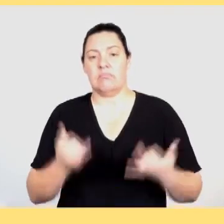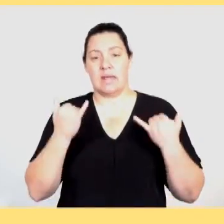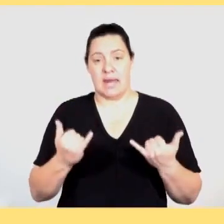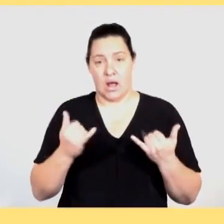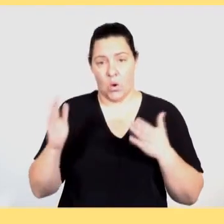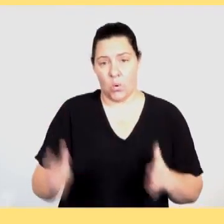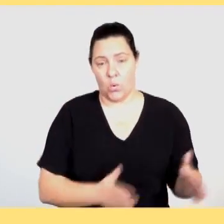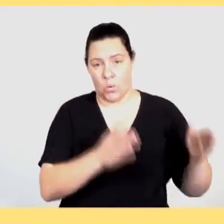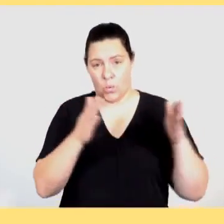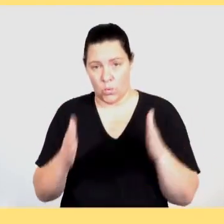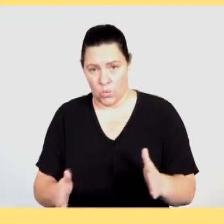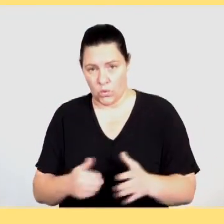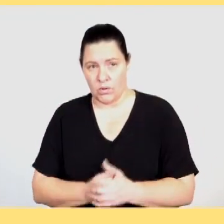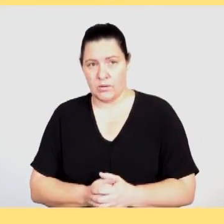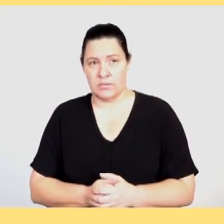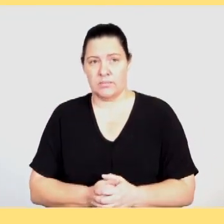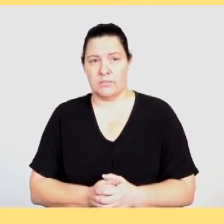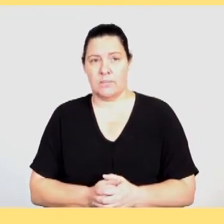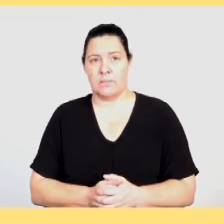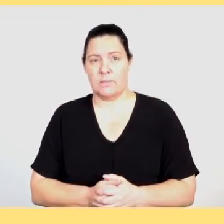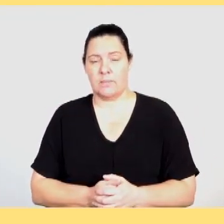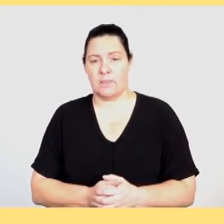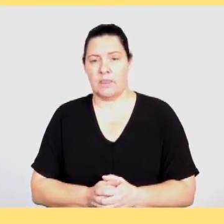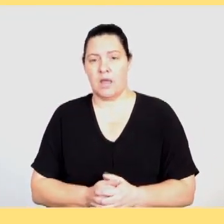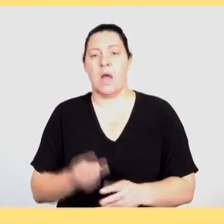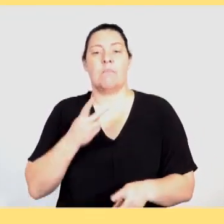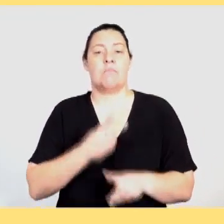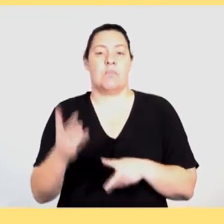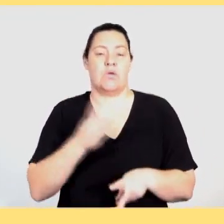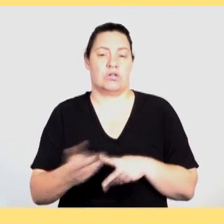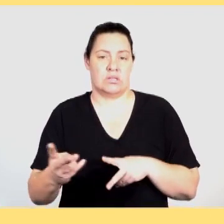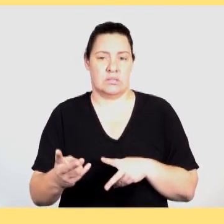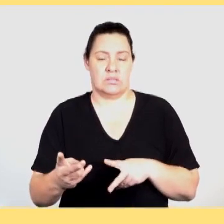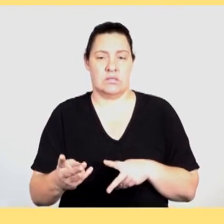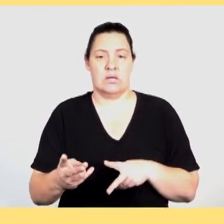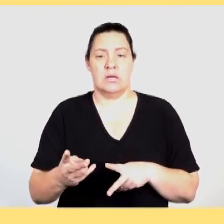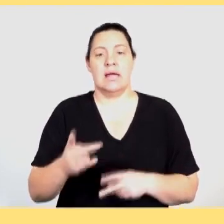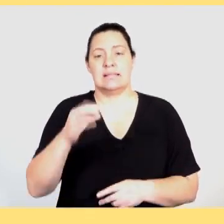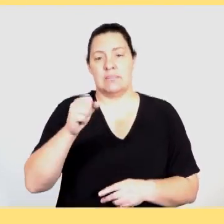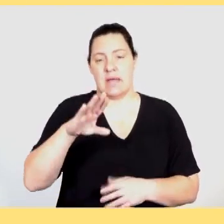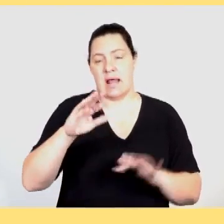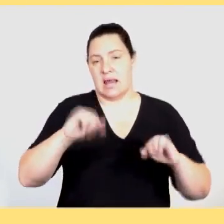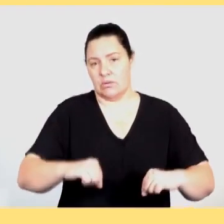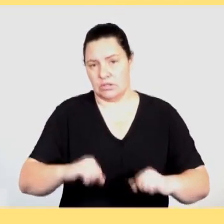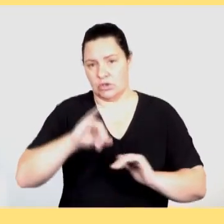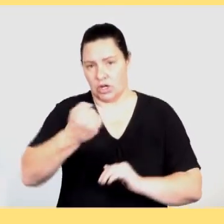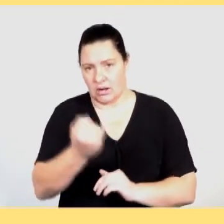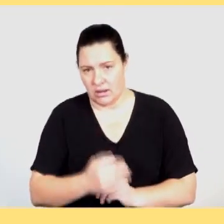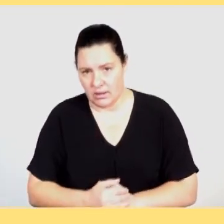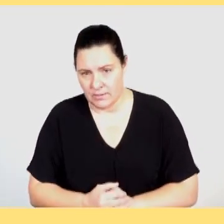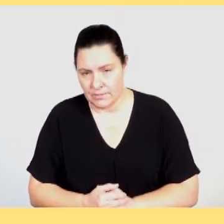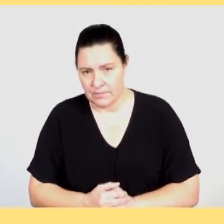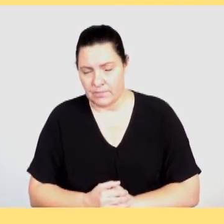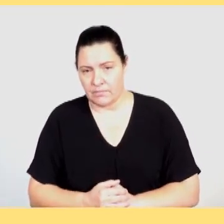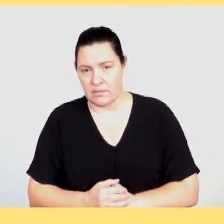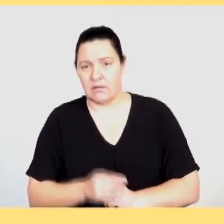We will now move on to the preparation of your debtors' allowances